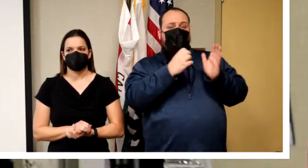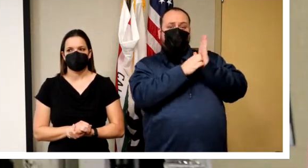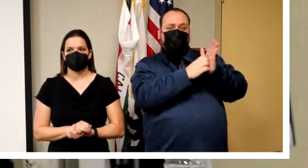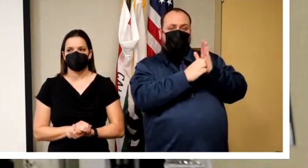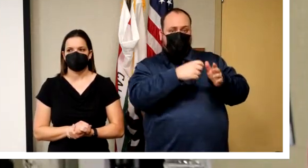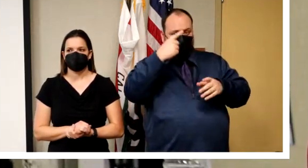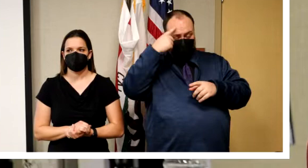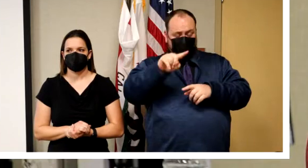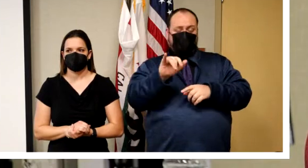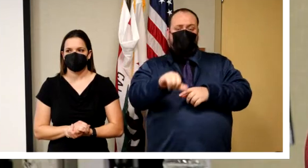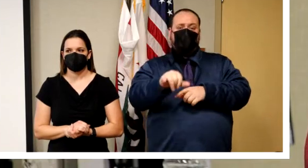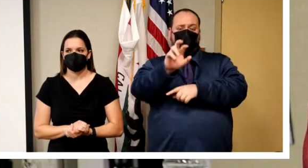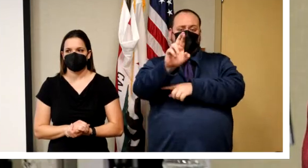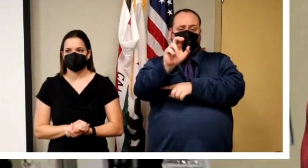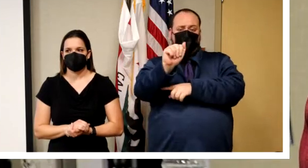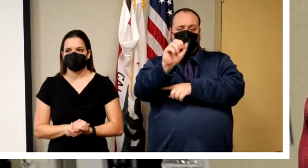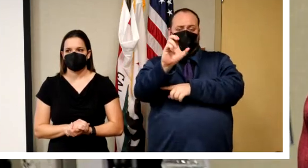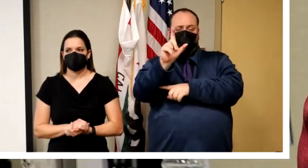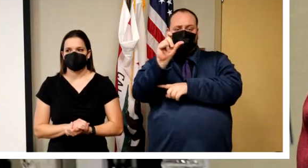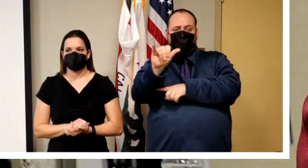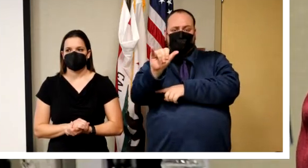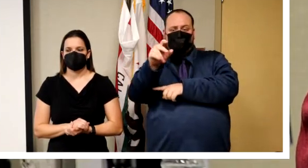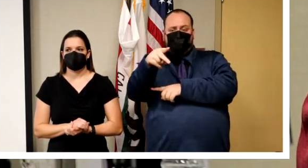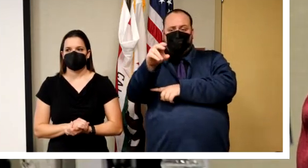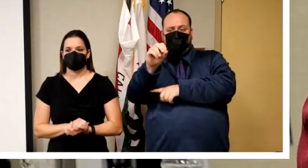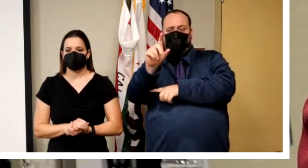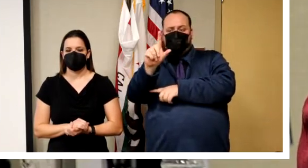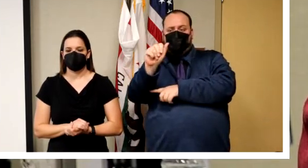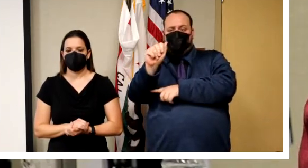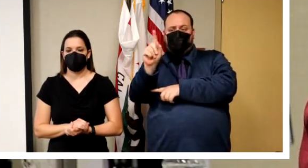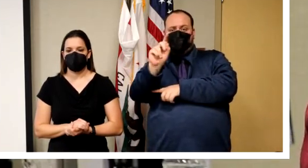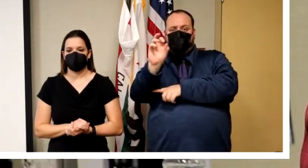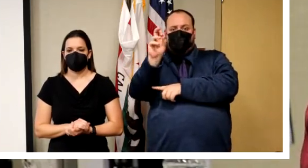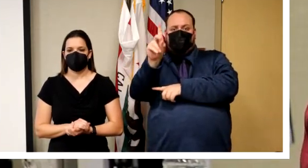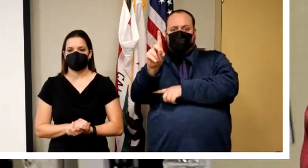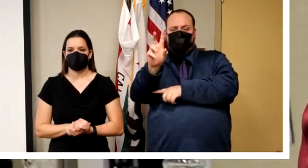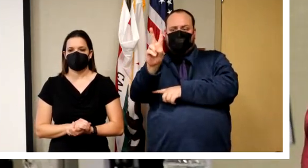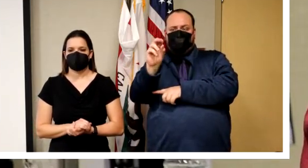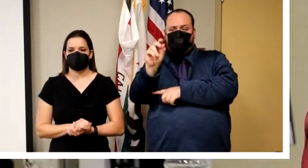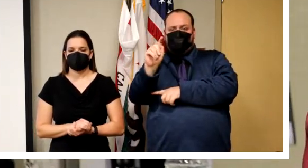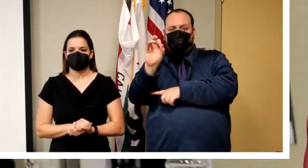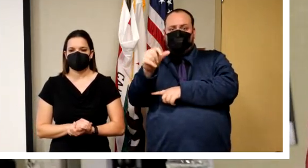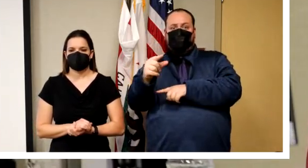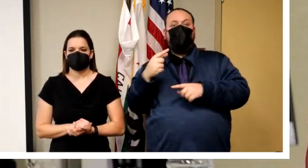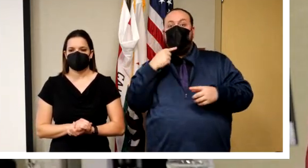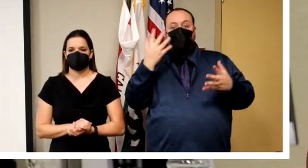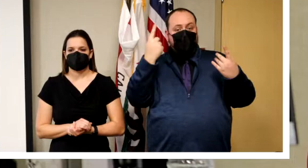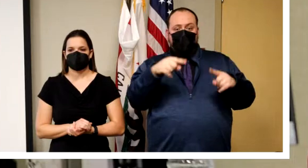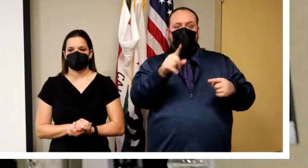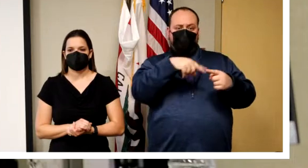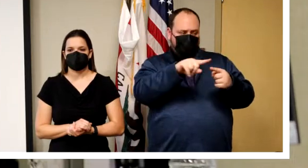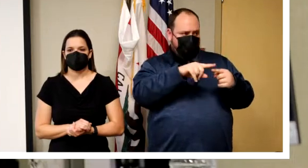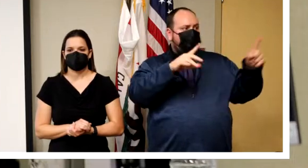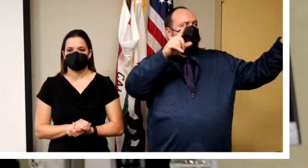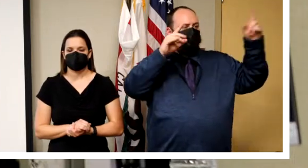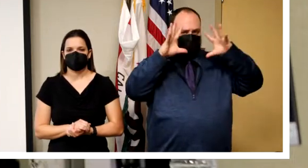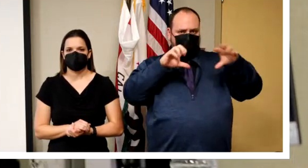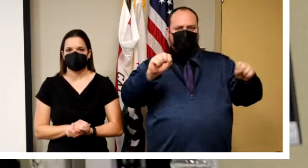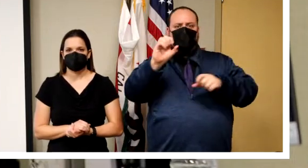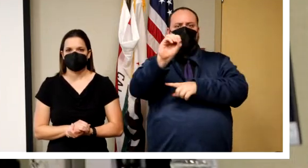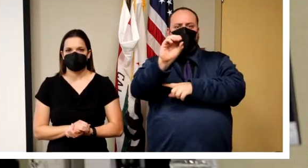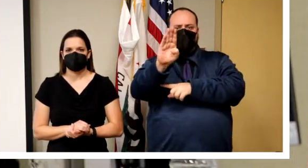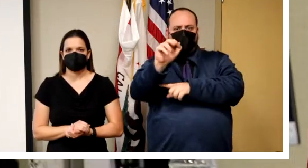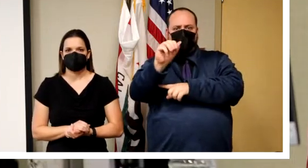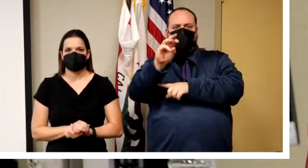racially polarized voting are actually in Southern California when President Obama ran against Senator Clinton. There were large